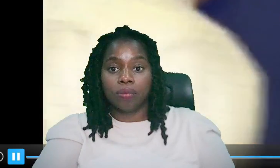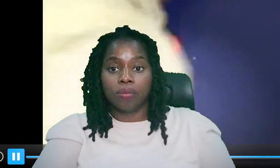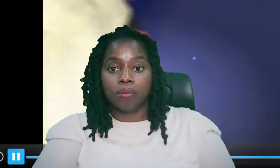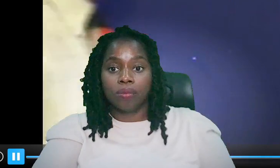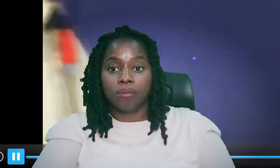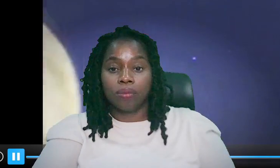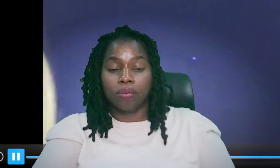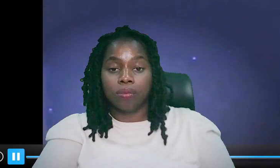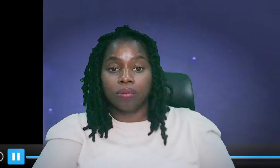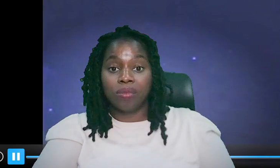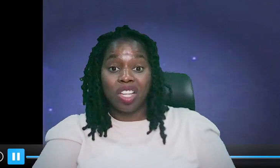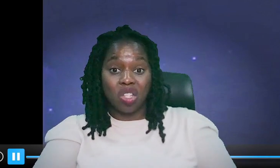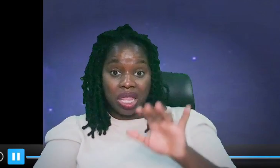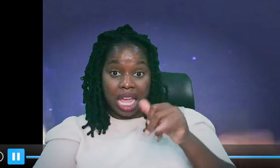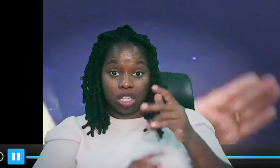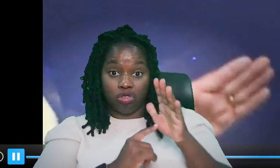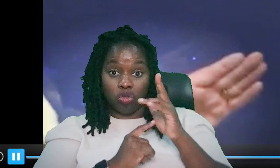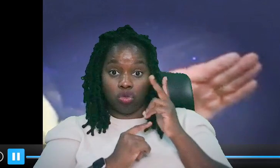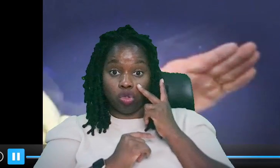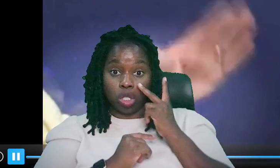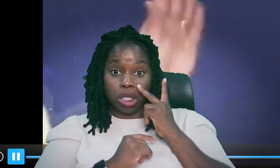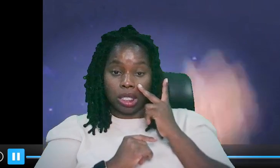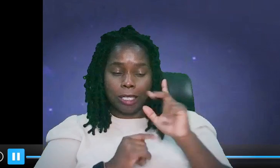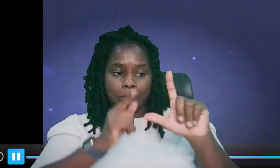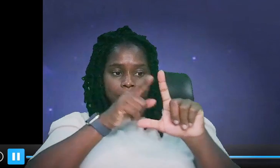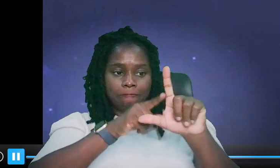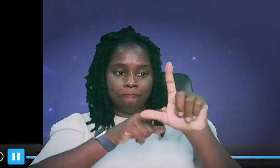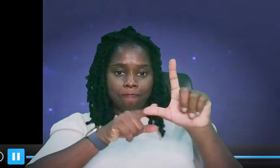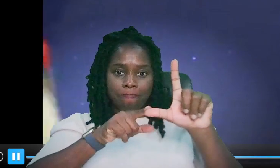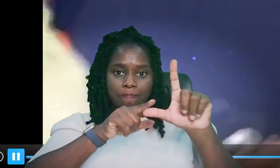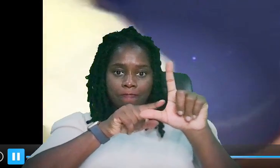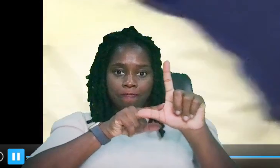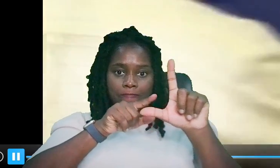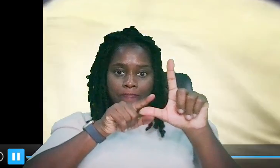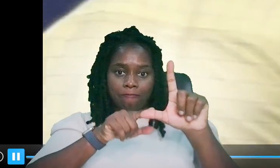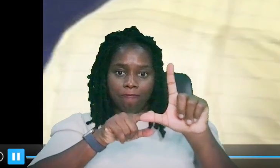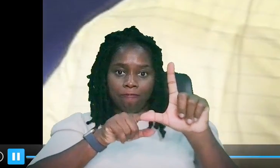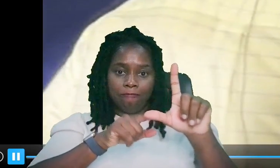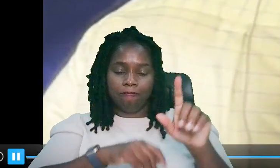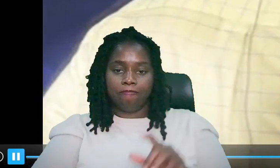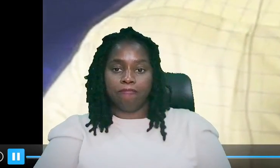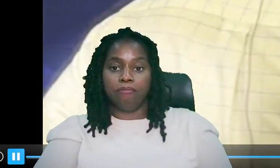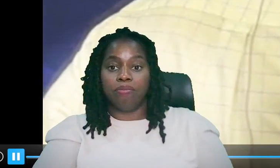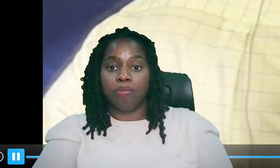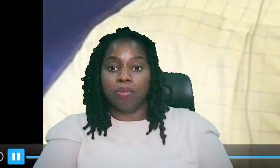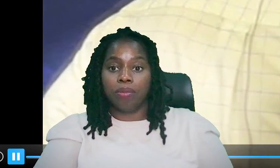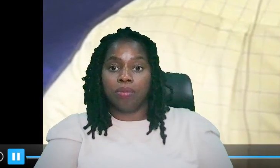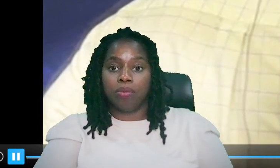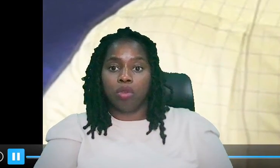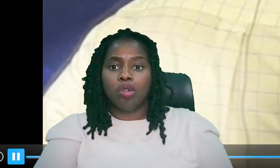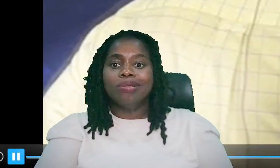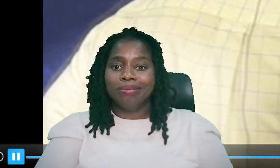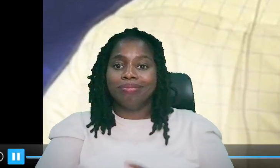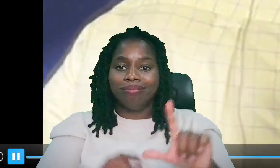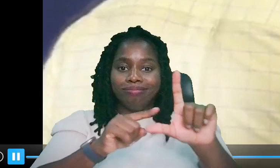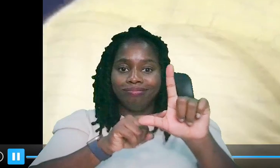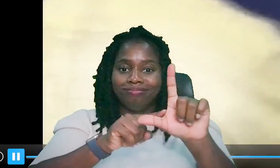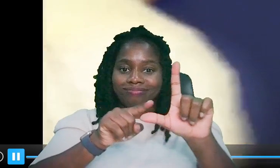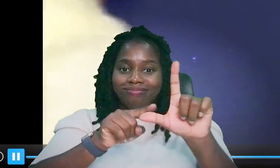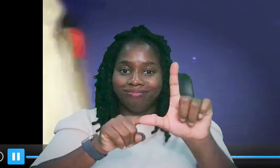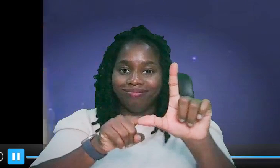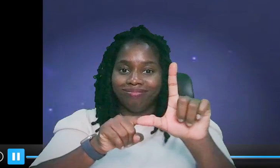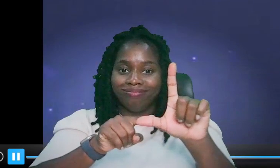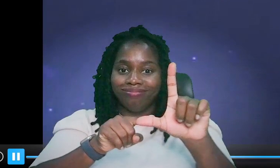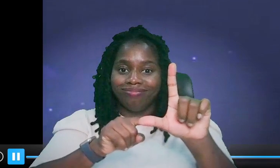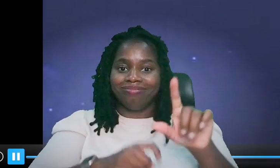So that's a right angle, okay? A quarter of a circle. And when it's a right angle, we'll usually put a little